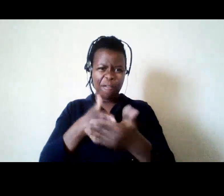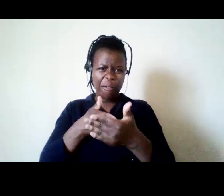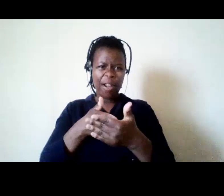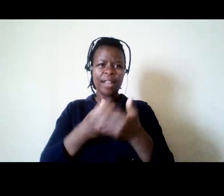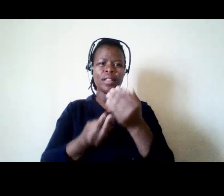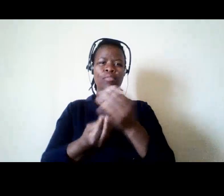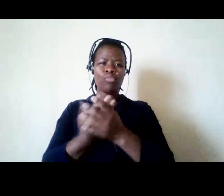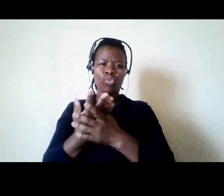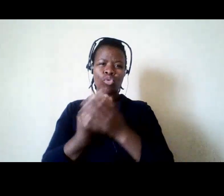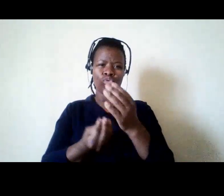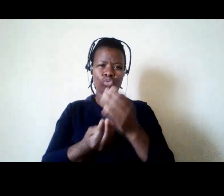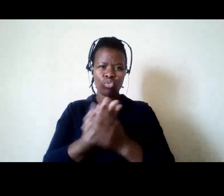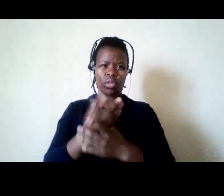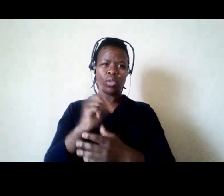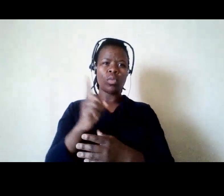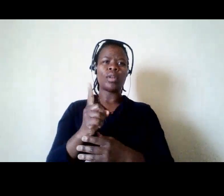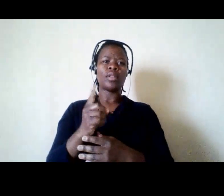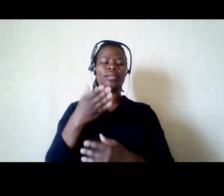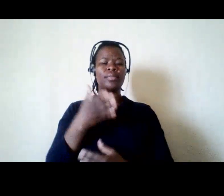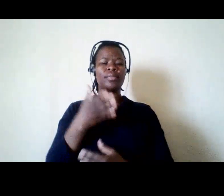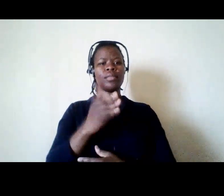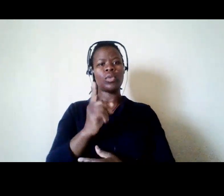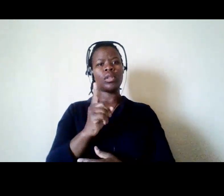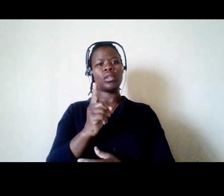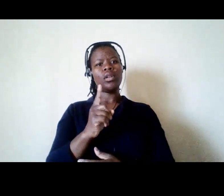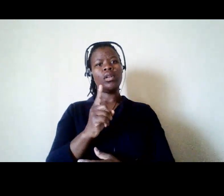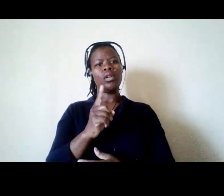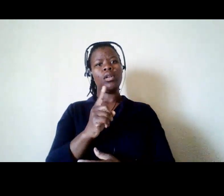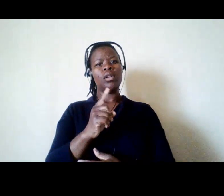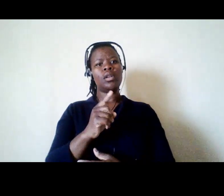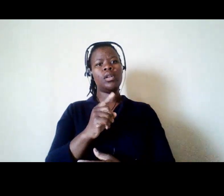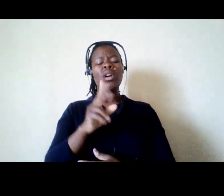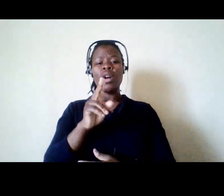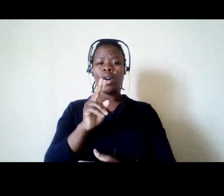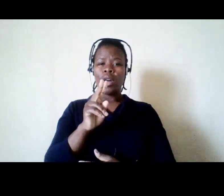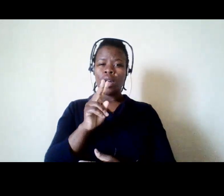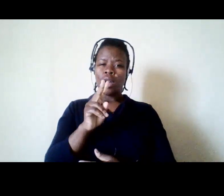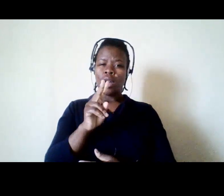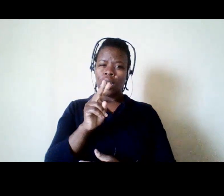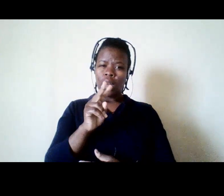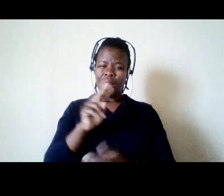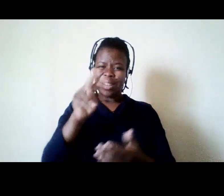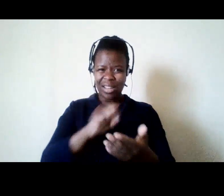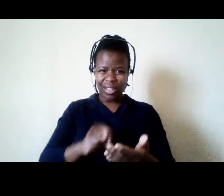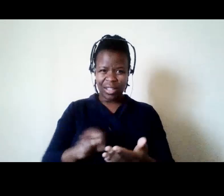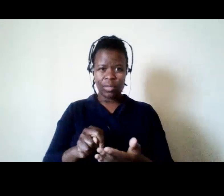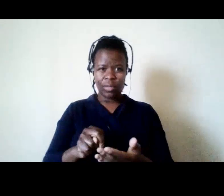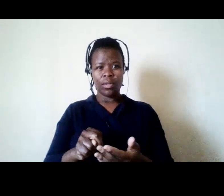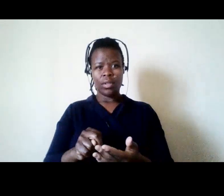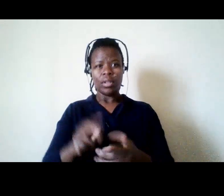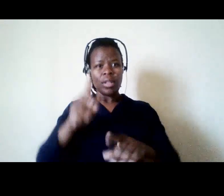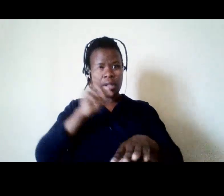producing deficient-based narratives while still mobilizing some awareness?